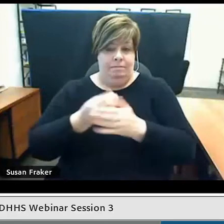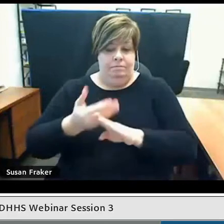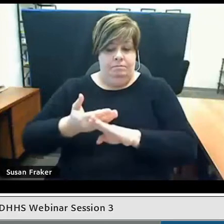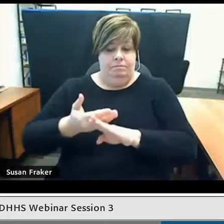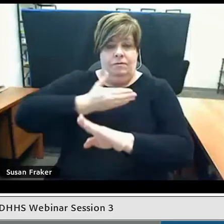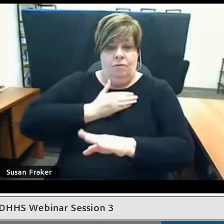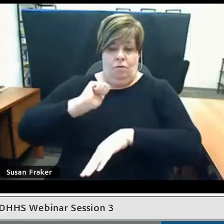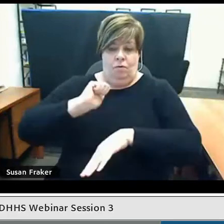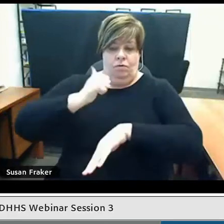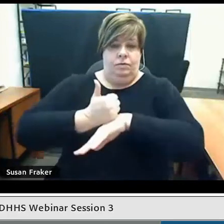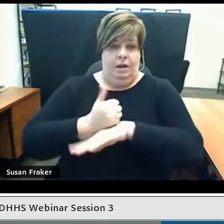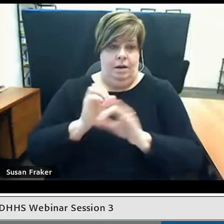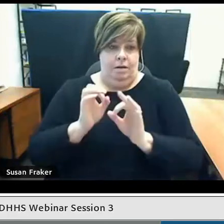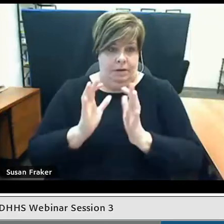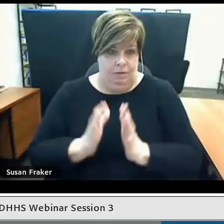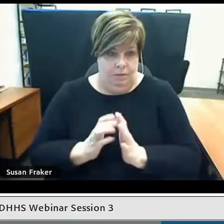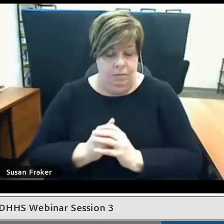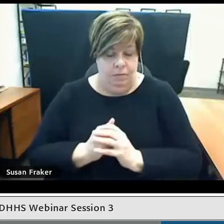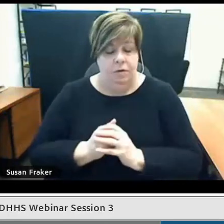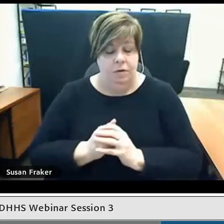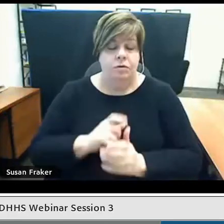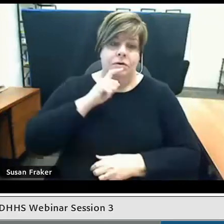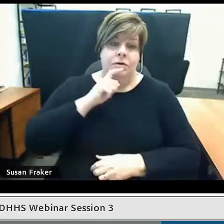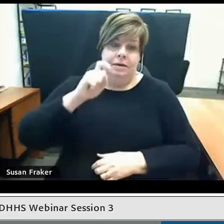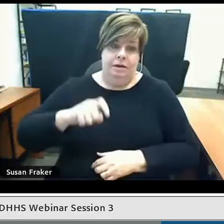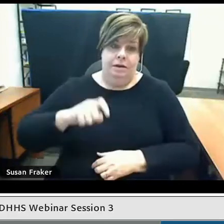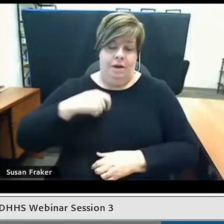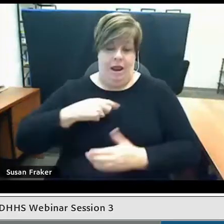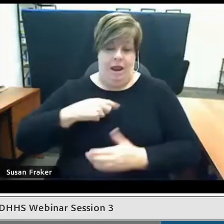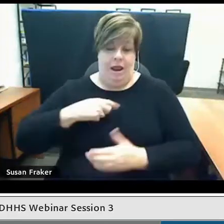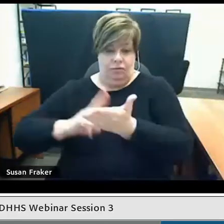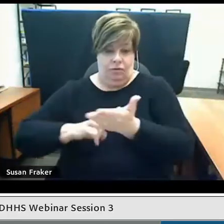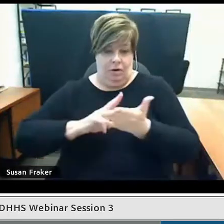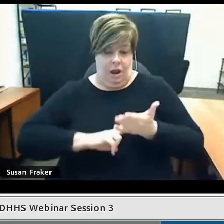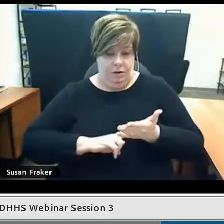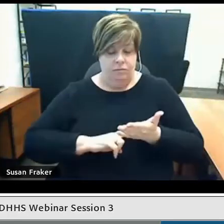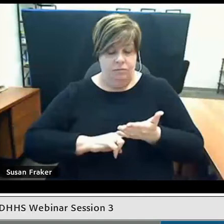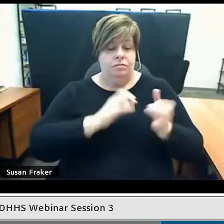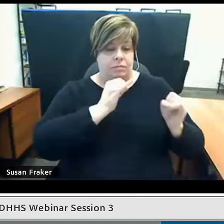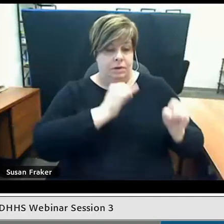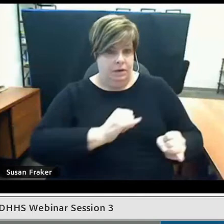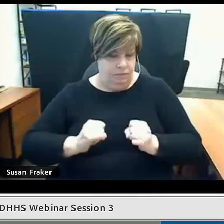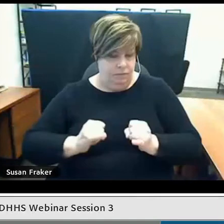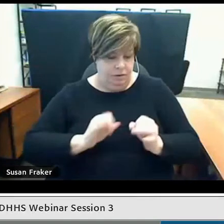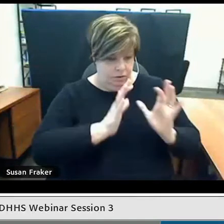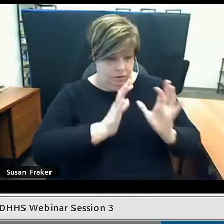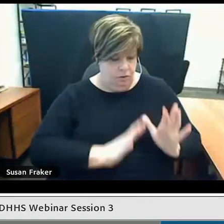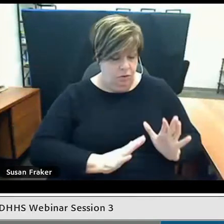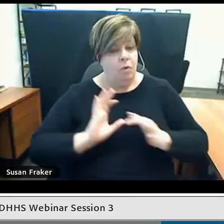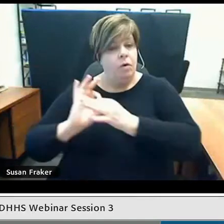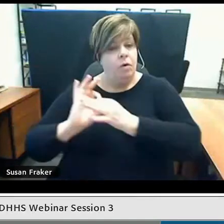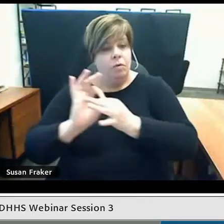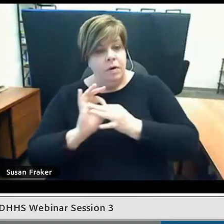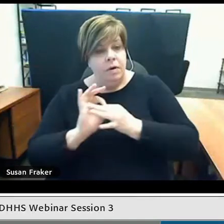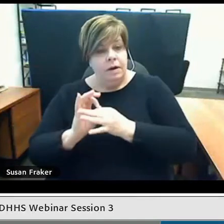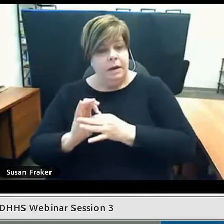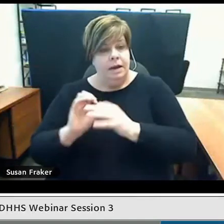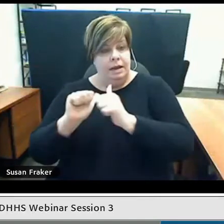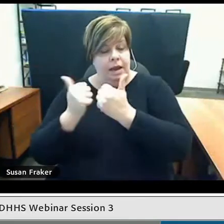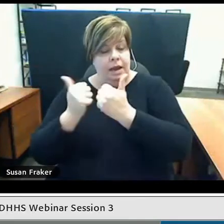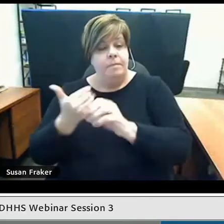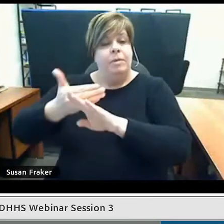the interpreter. You really need to have your contracts in place with either individual interpreters or coordinating agencies before you need